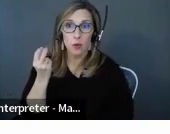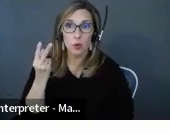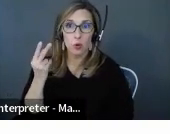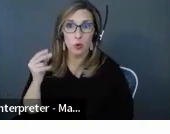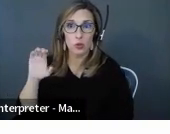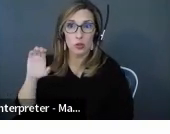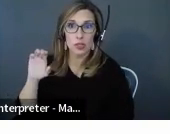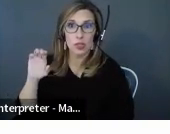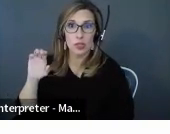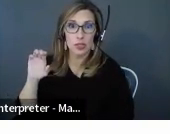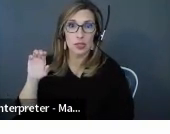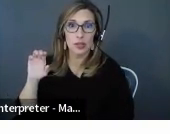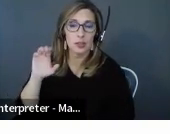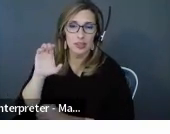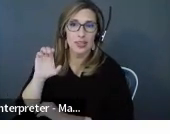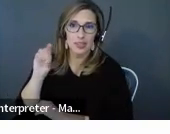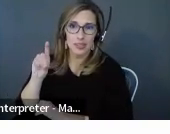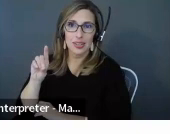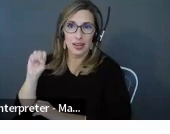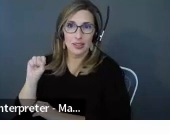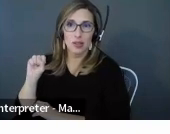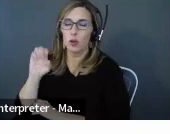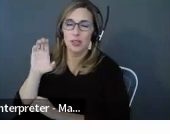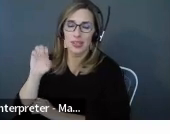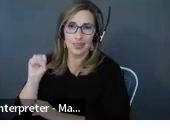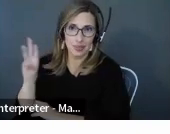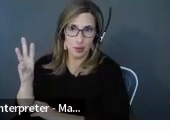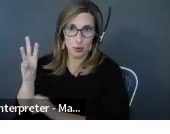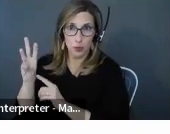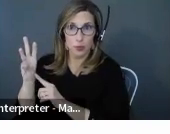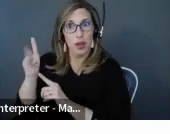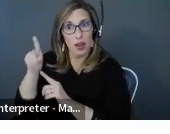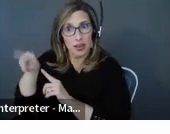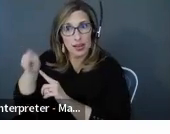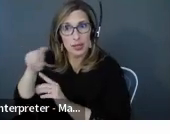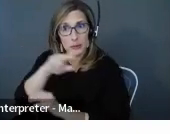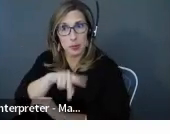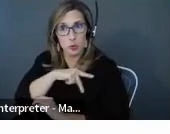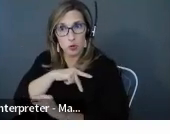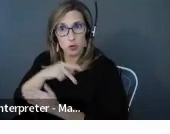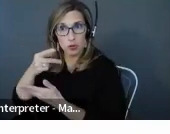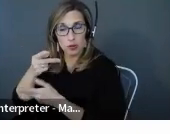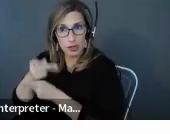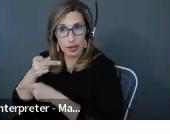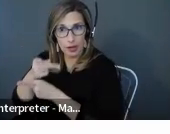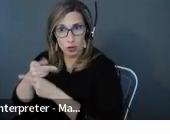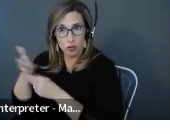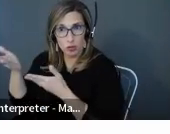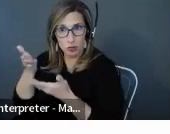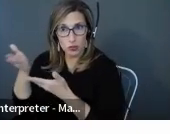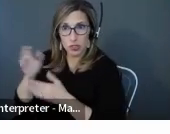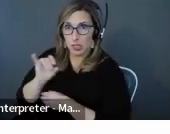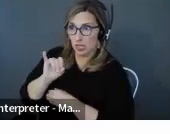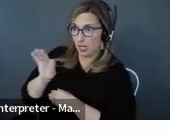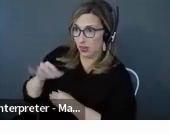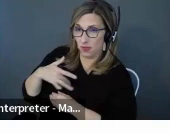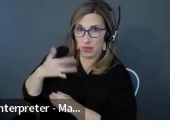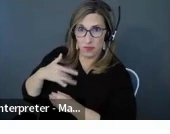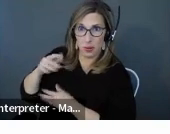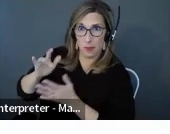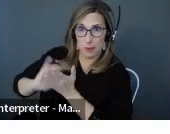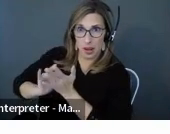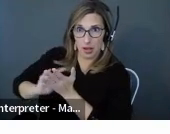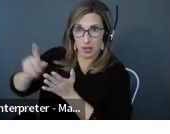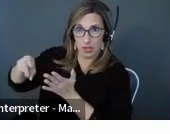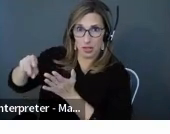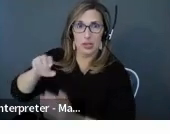need personal care services. If the personal care services are deemed medically necessary, then EPSDT will